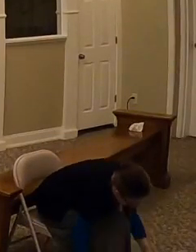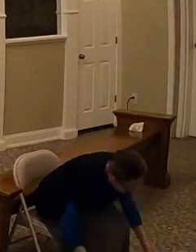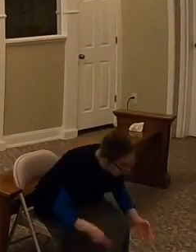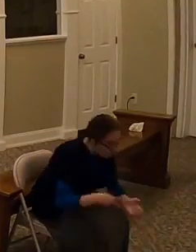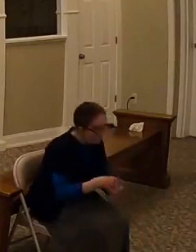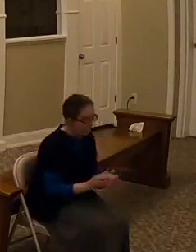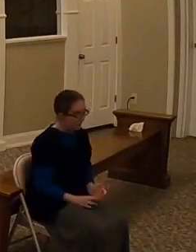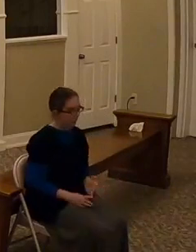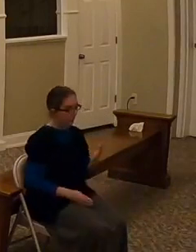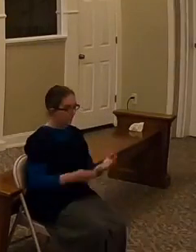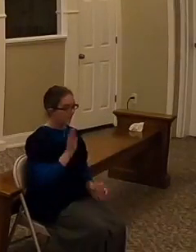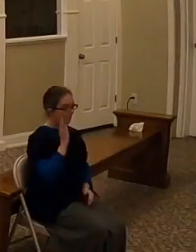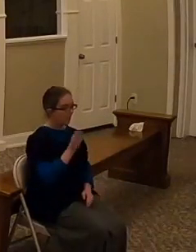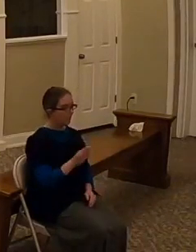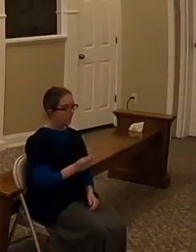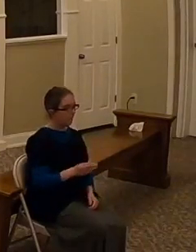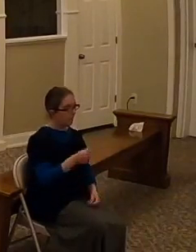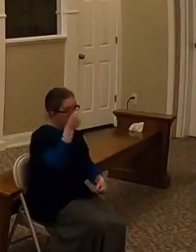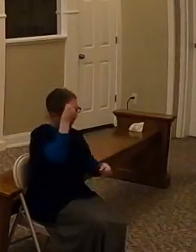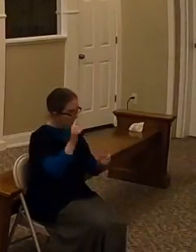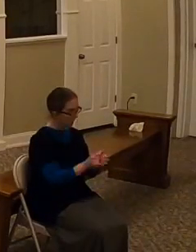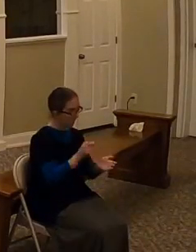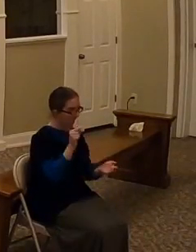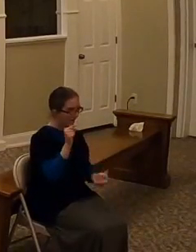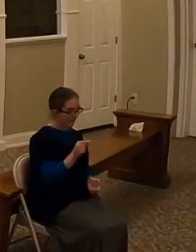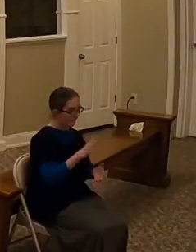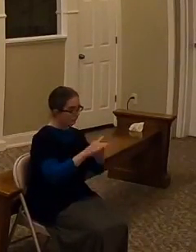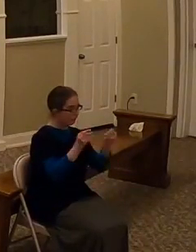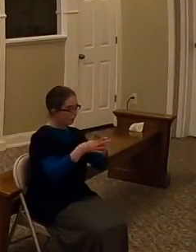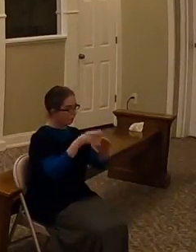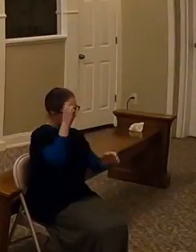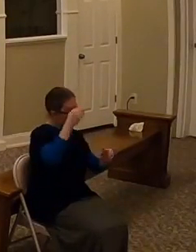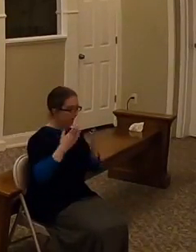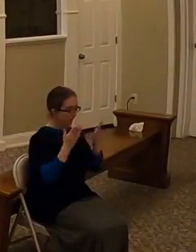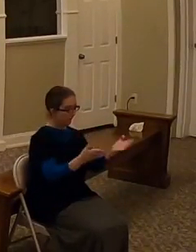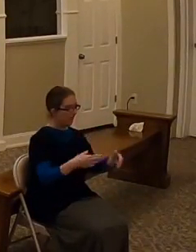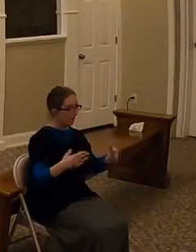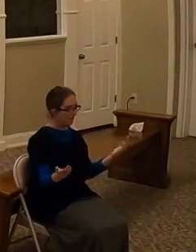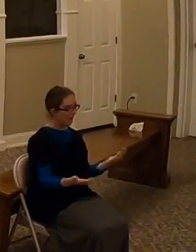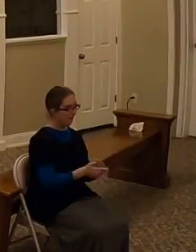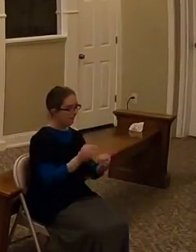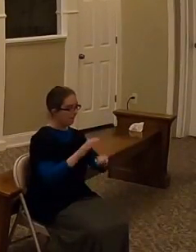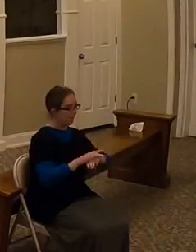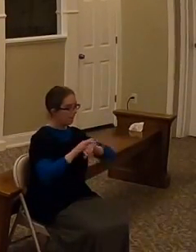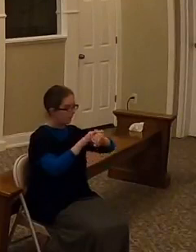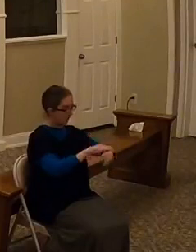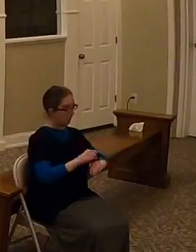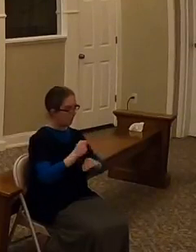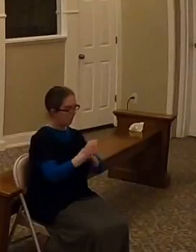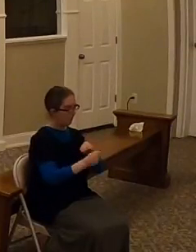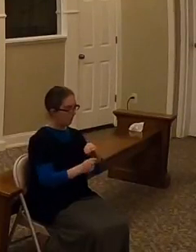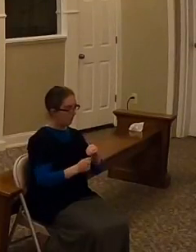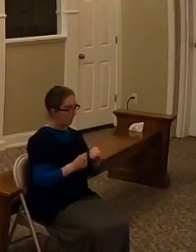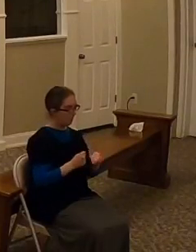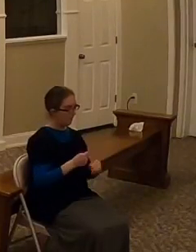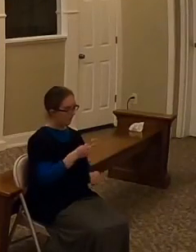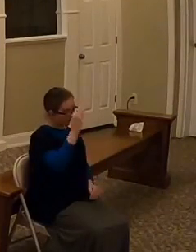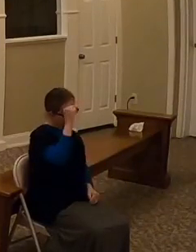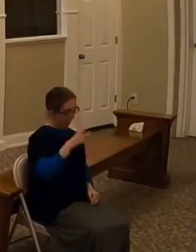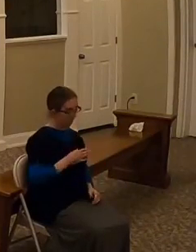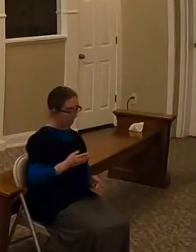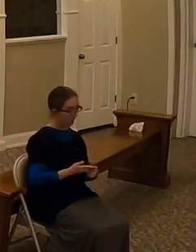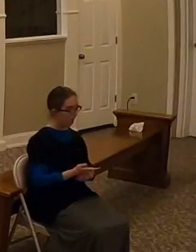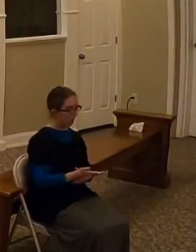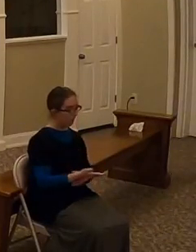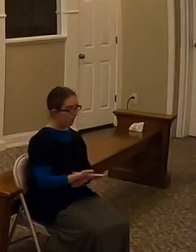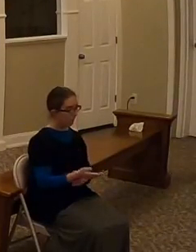before him, he's going to say, remember that little story he gave when he was here on earth about the guy that threw the wedding and nobody